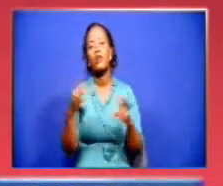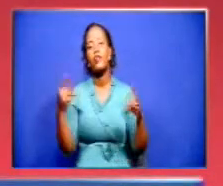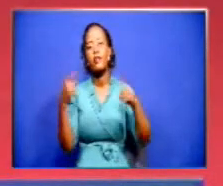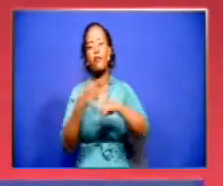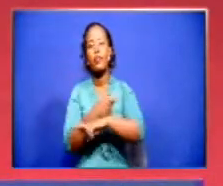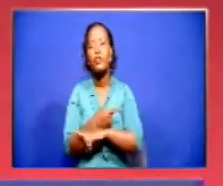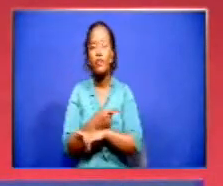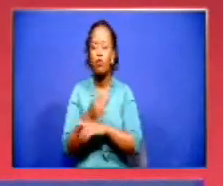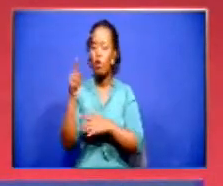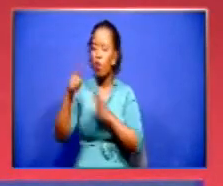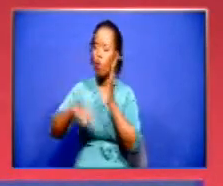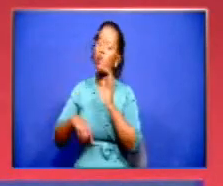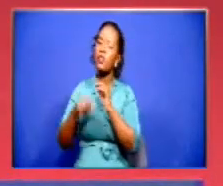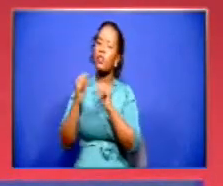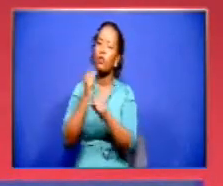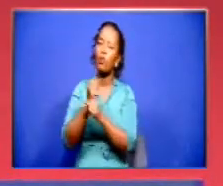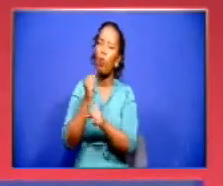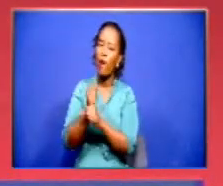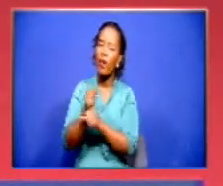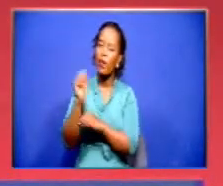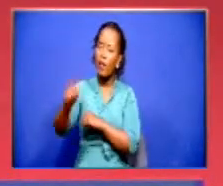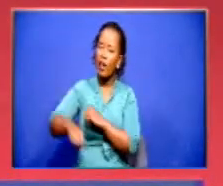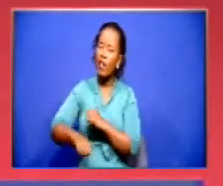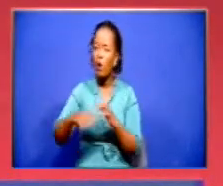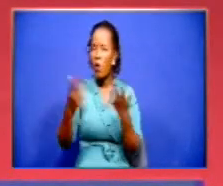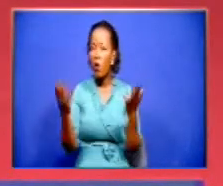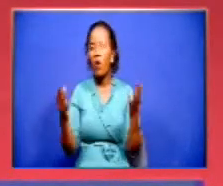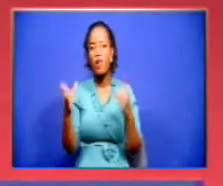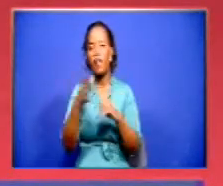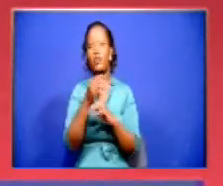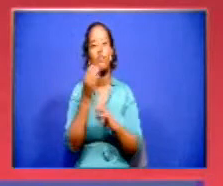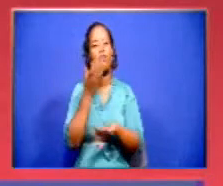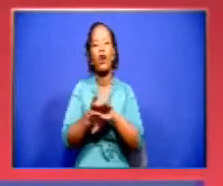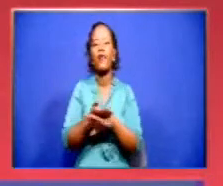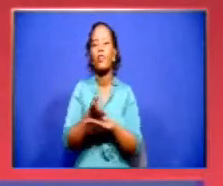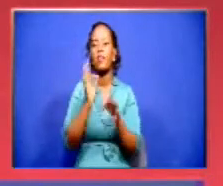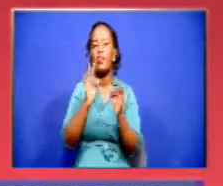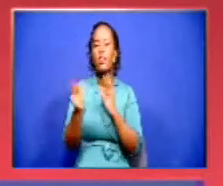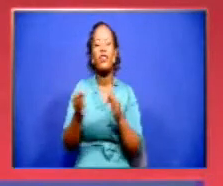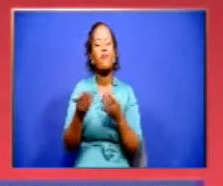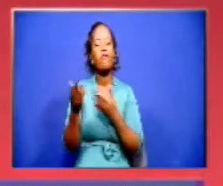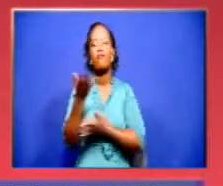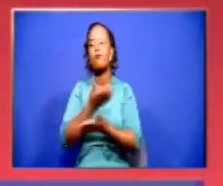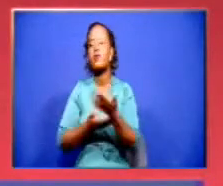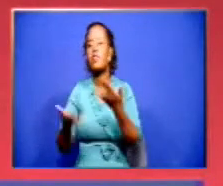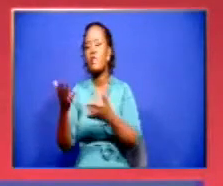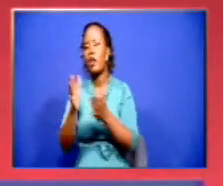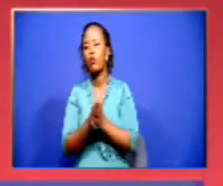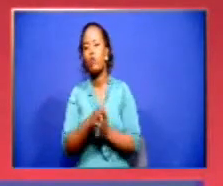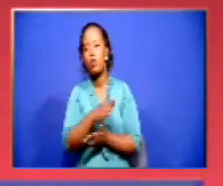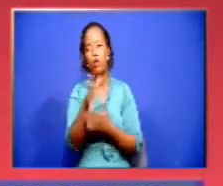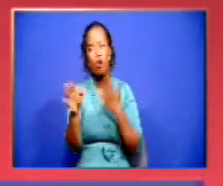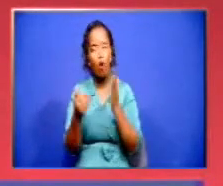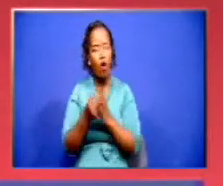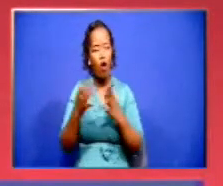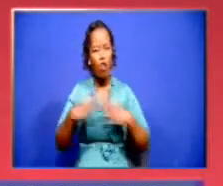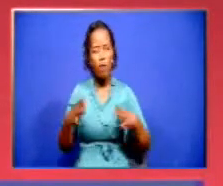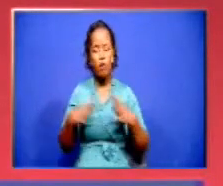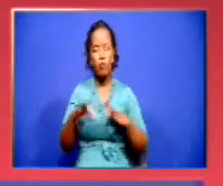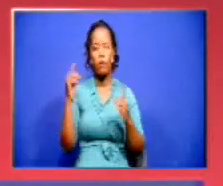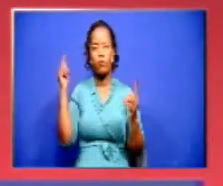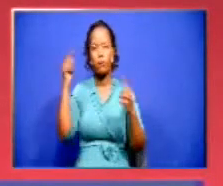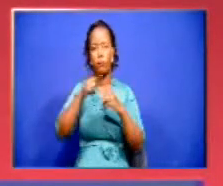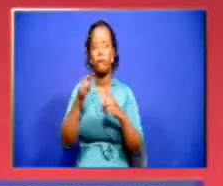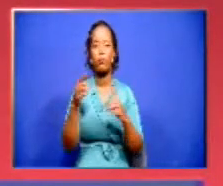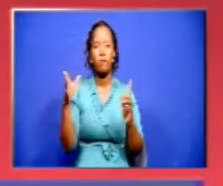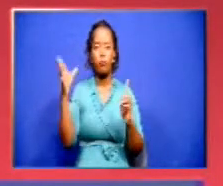differentiate what is workable and what is not workable, if you are not able to deal with everybody with a view to achieving any collective